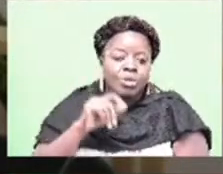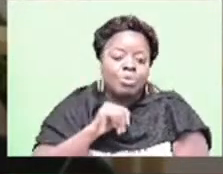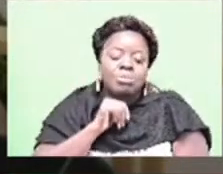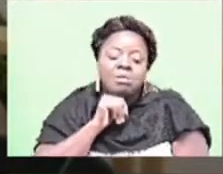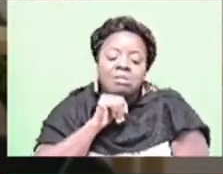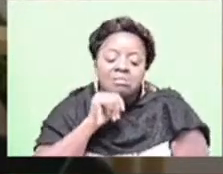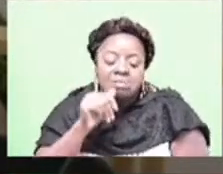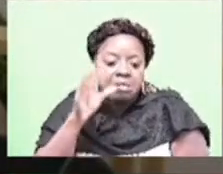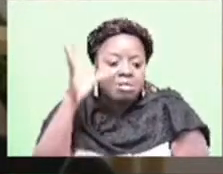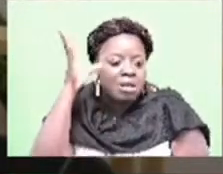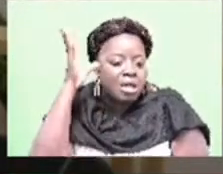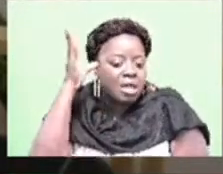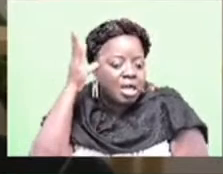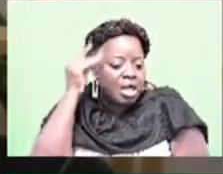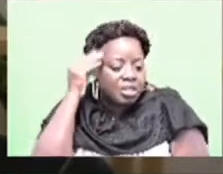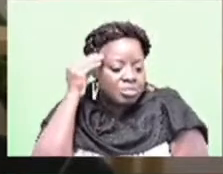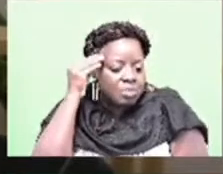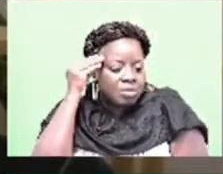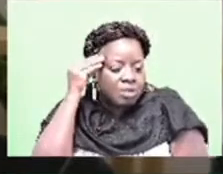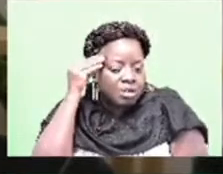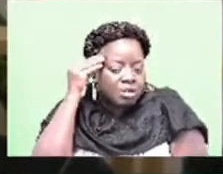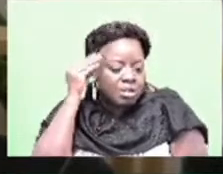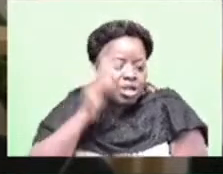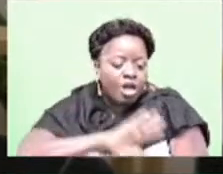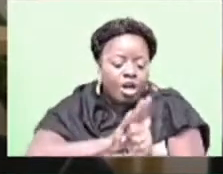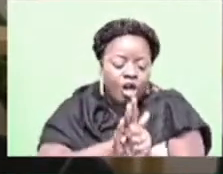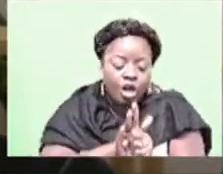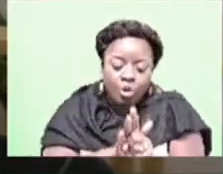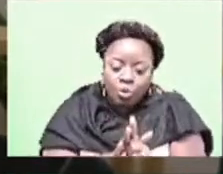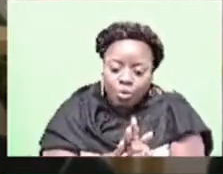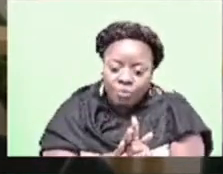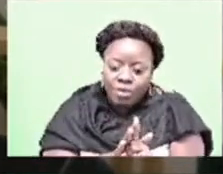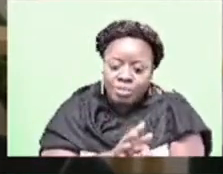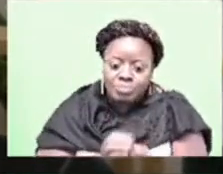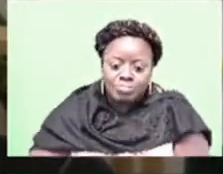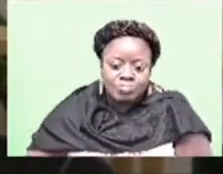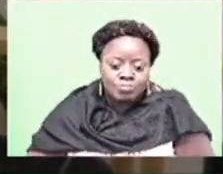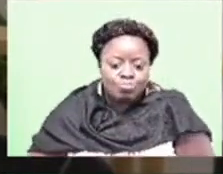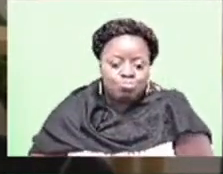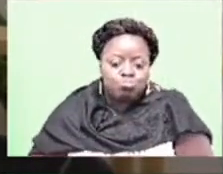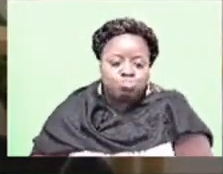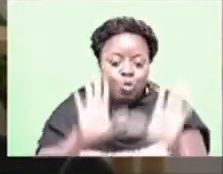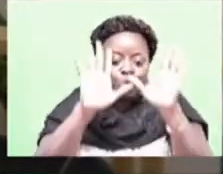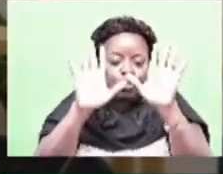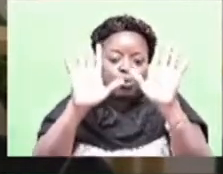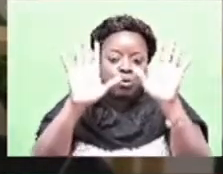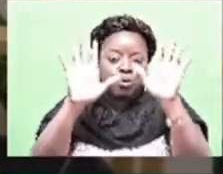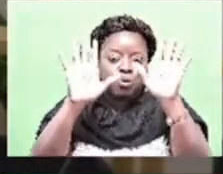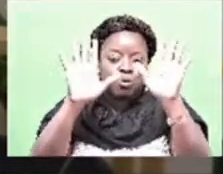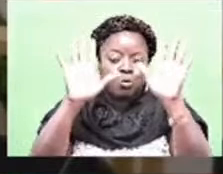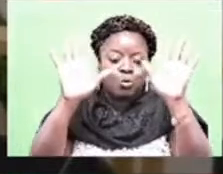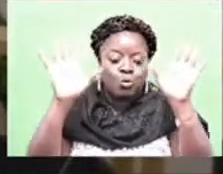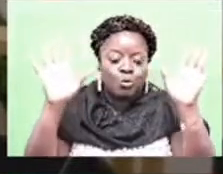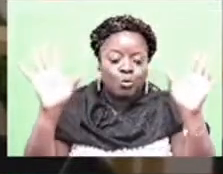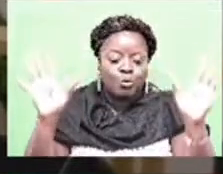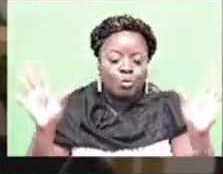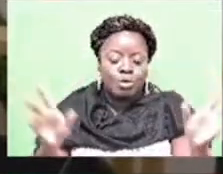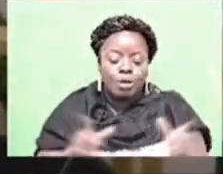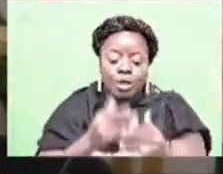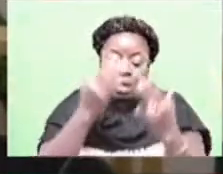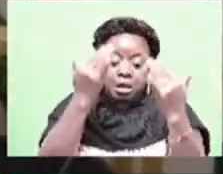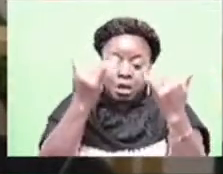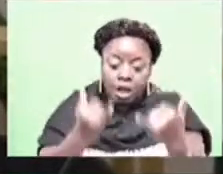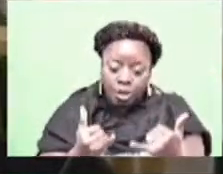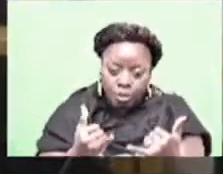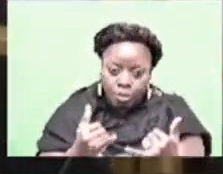a COVID-19 explosion. Today, months later, after the horse has already bolted from the